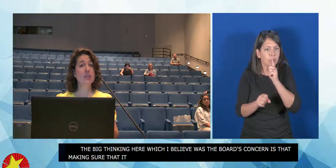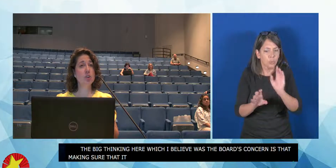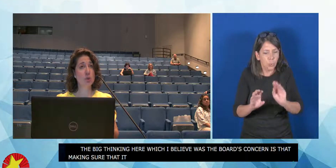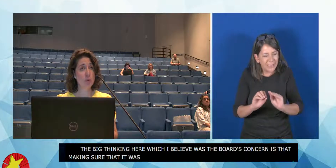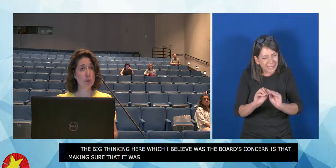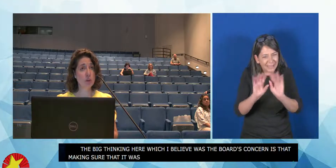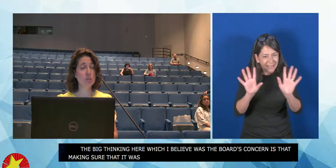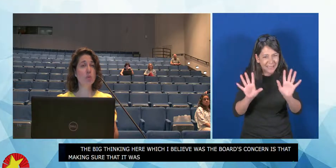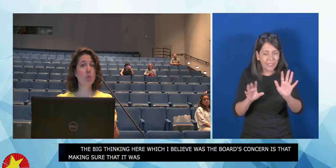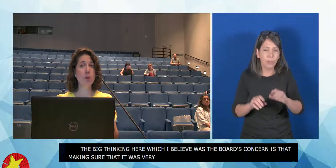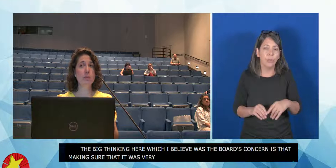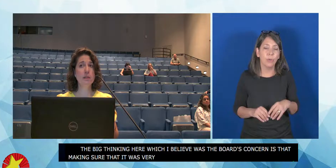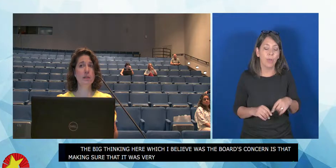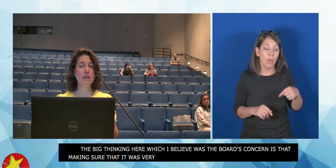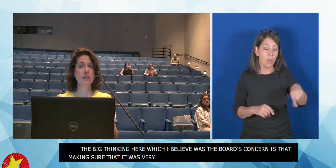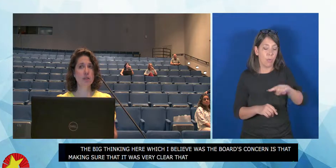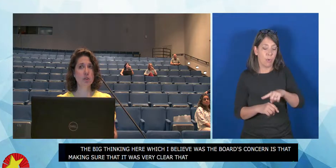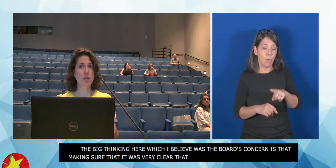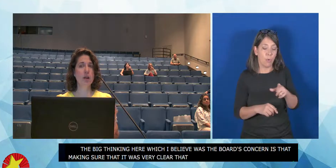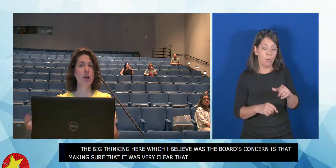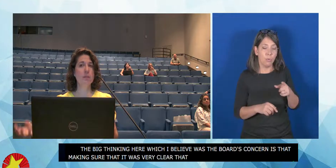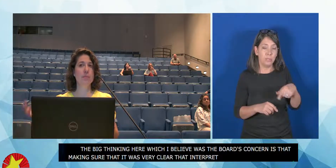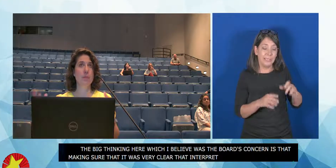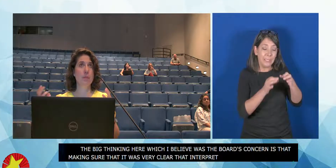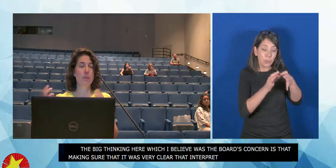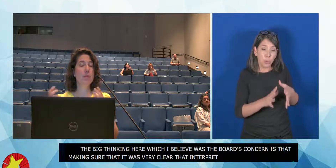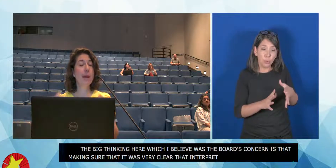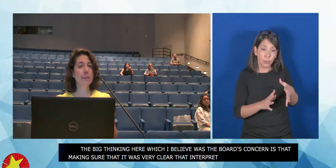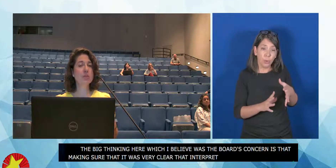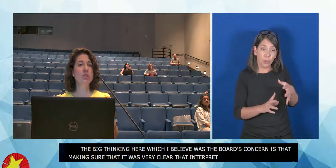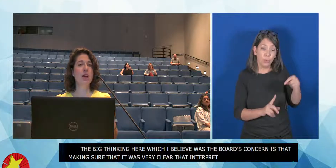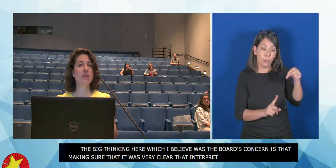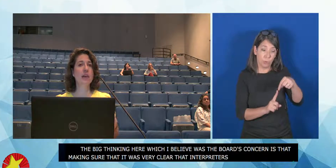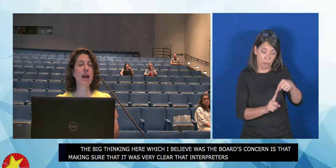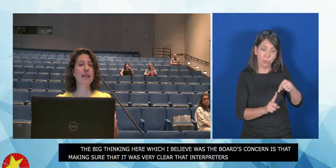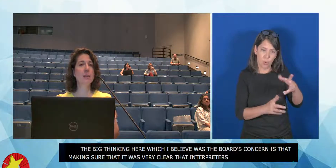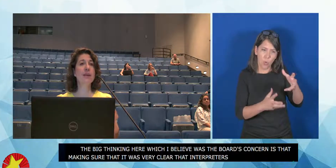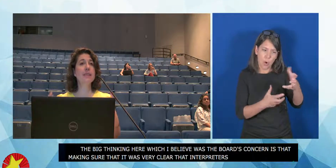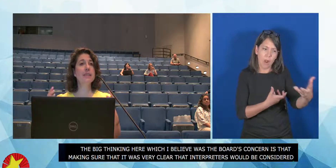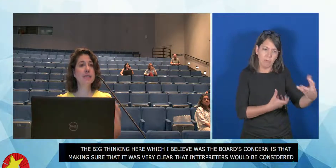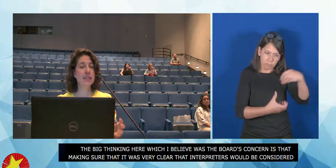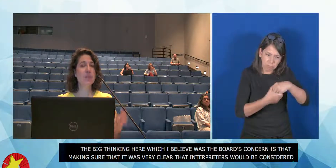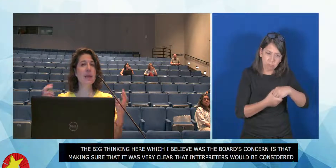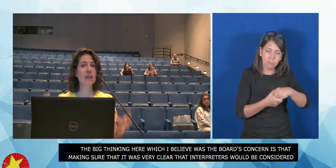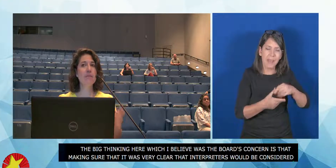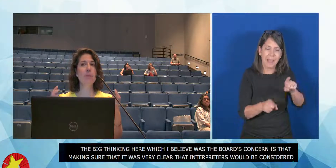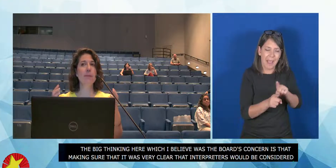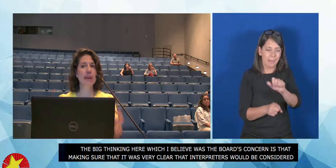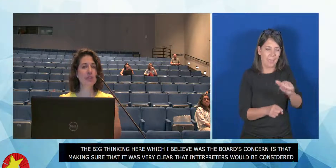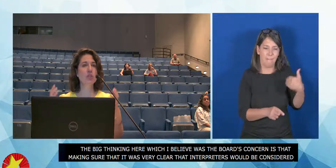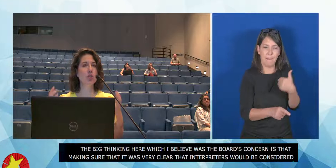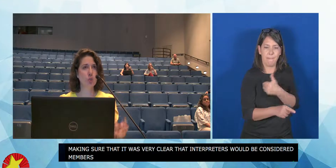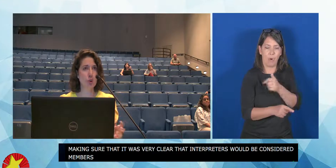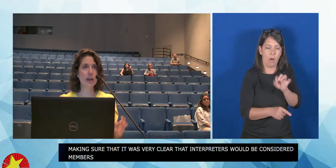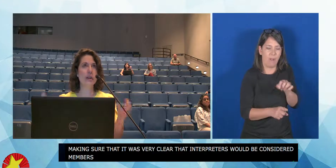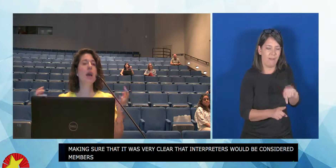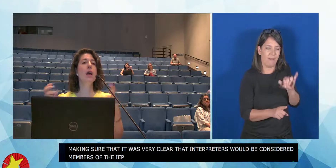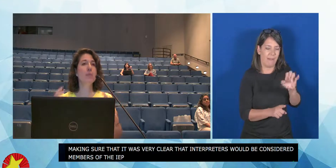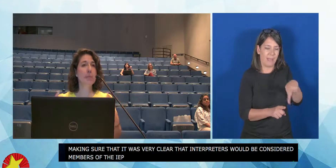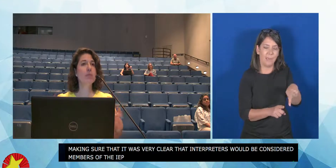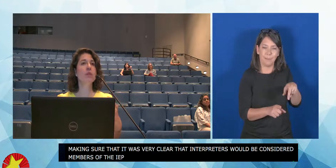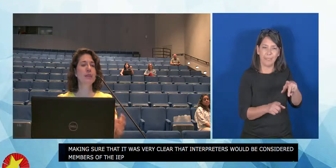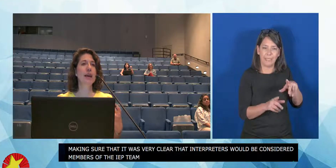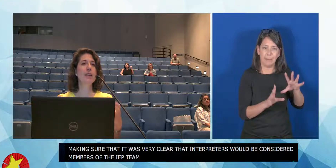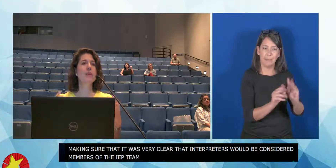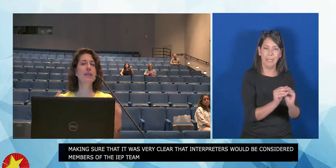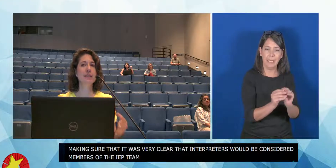that interpreters would be considered members of the IEP team if a mandatory